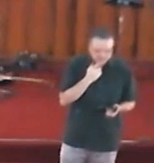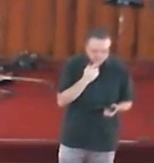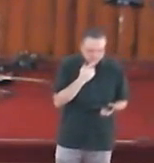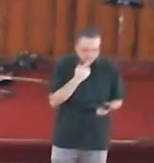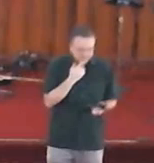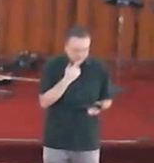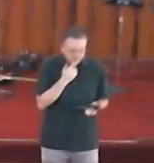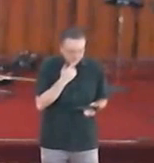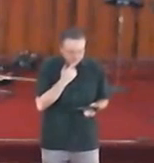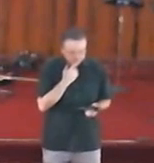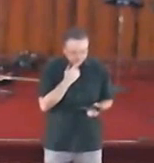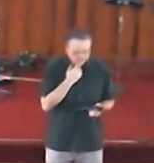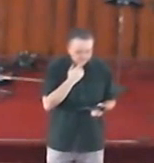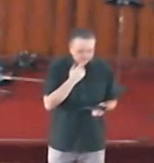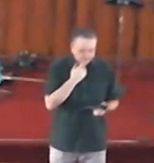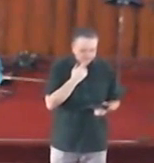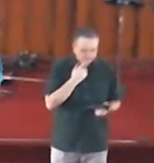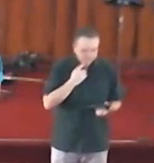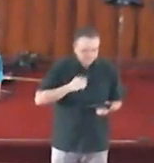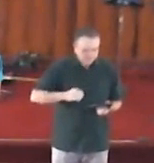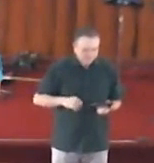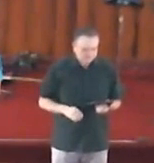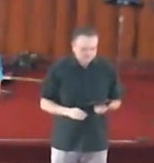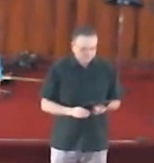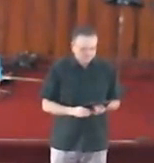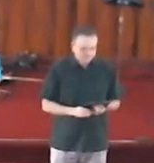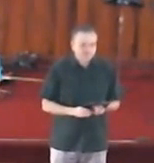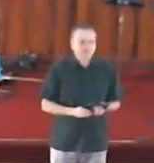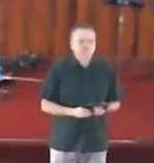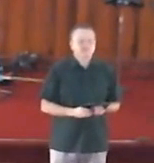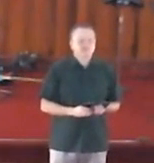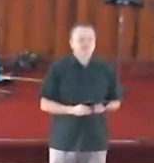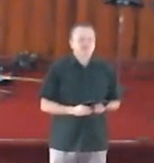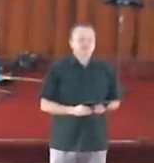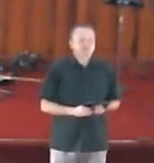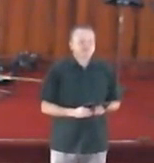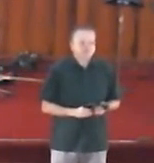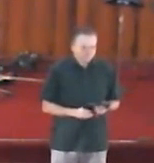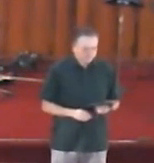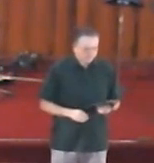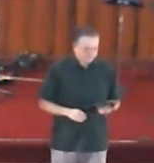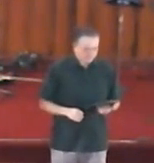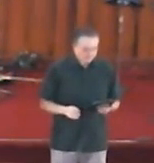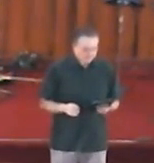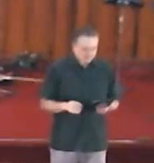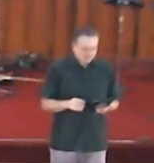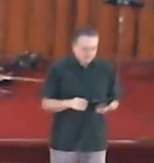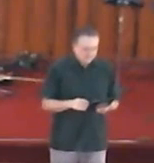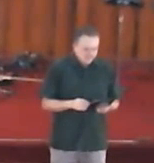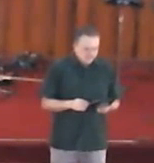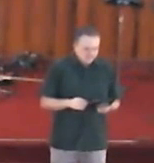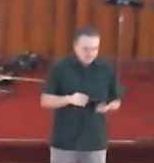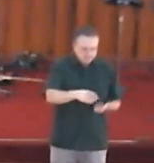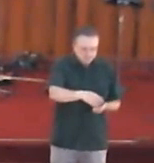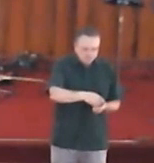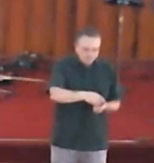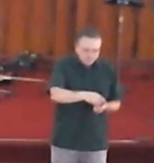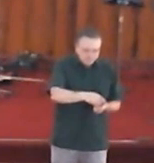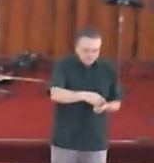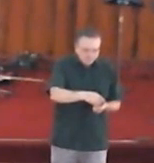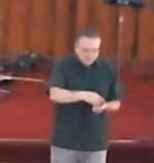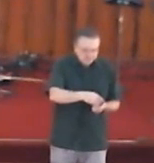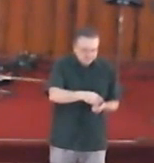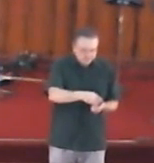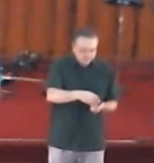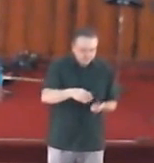to life, and before he rose to heaven, he would tell them various times that this power would come. Dice, cuando venga